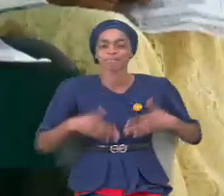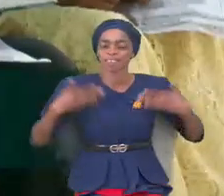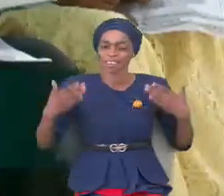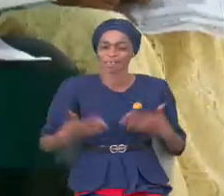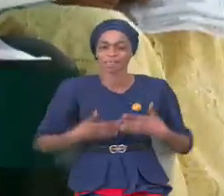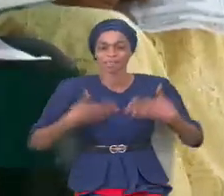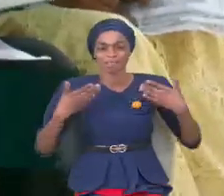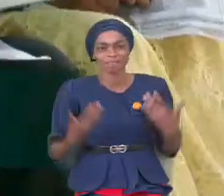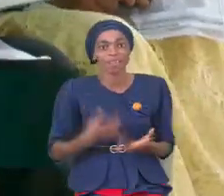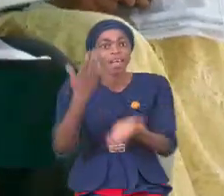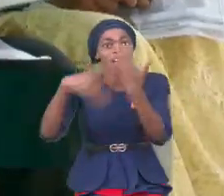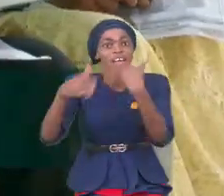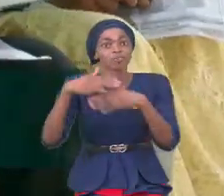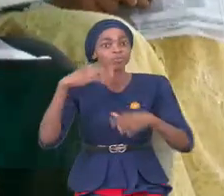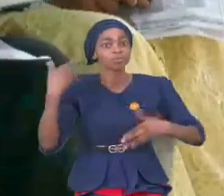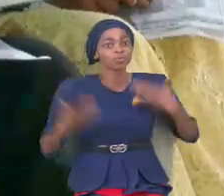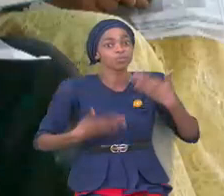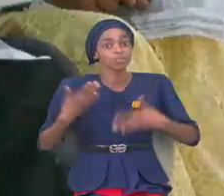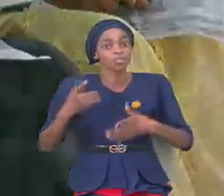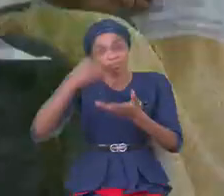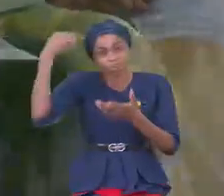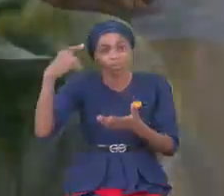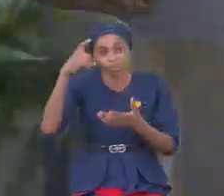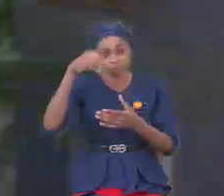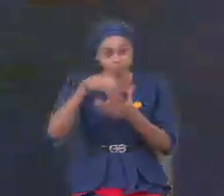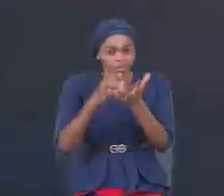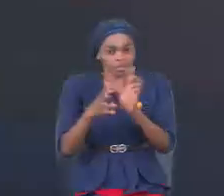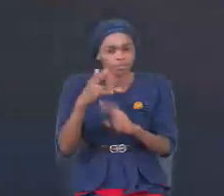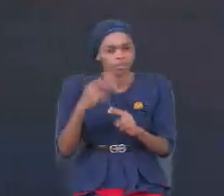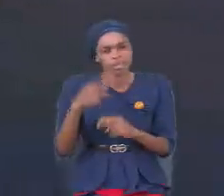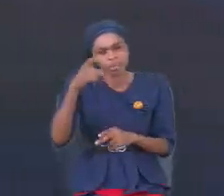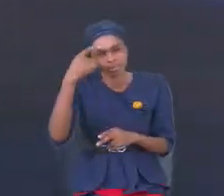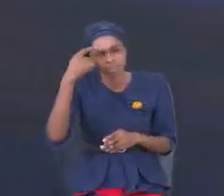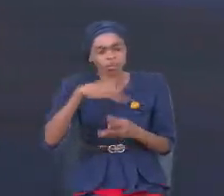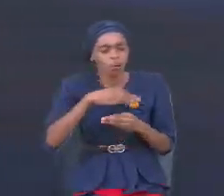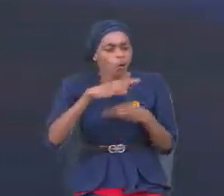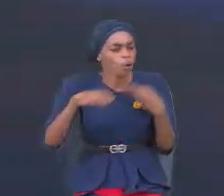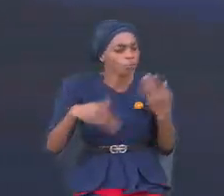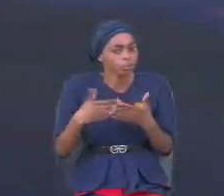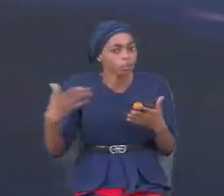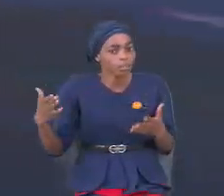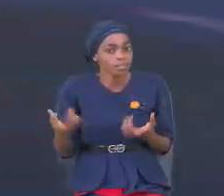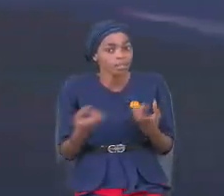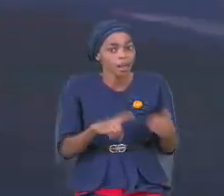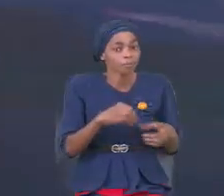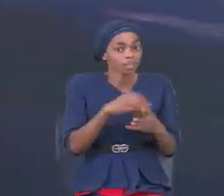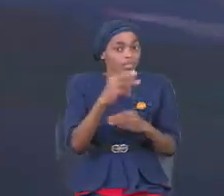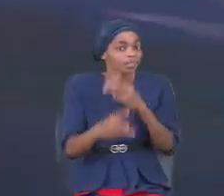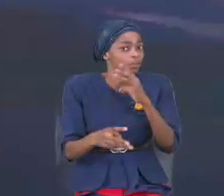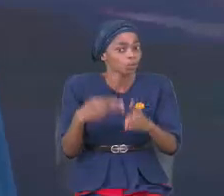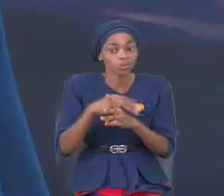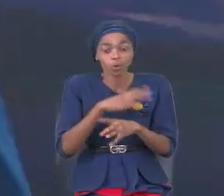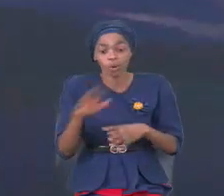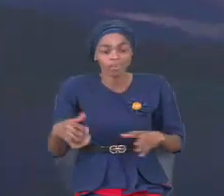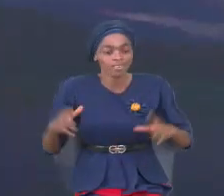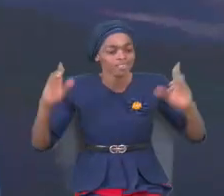the events happening in the world? Can you think of all the celebrations going on in the nightclubs? Can you think about all